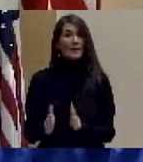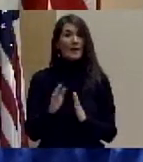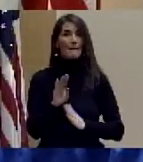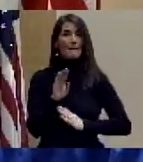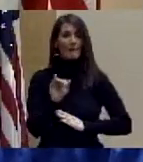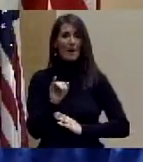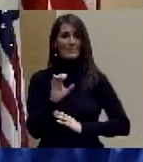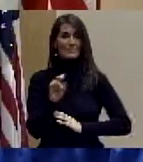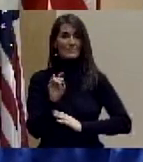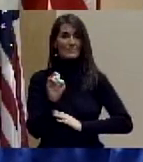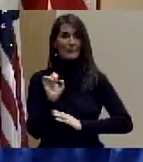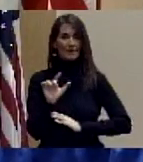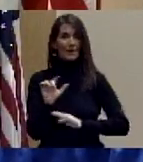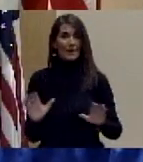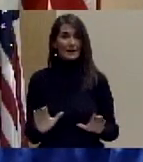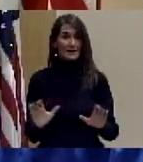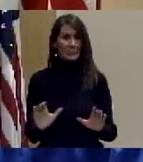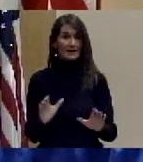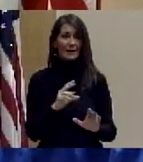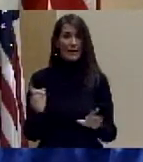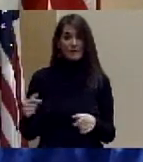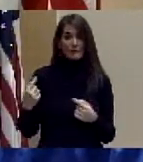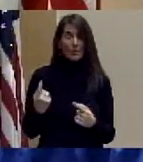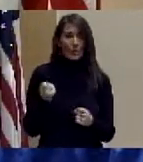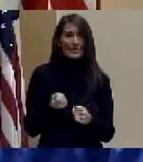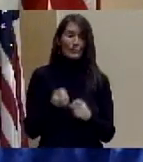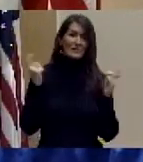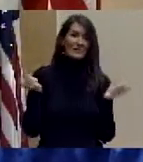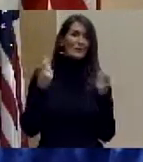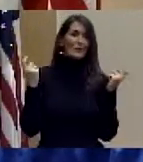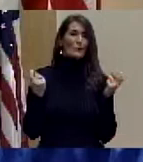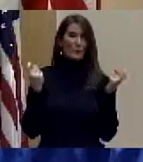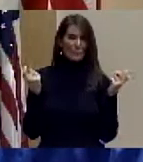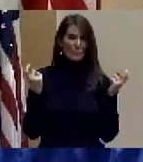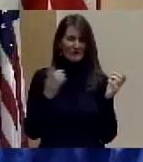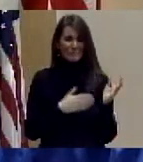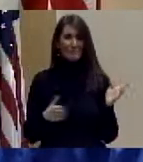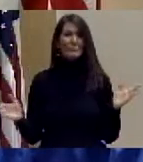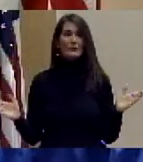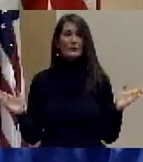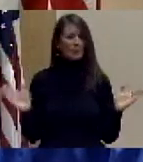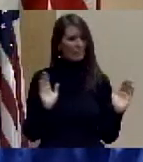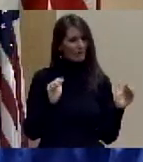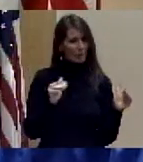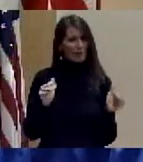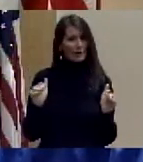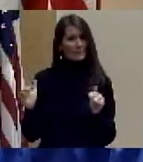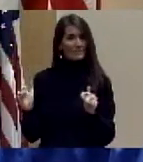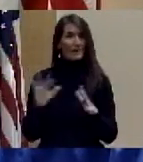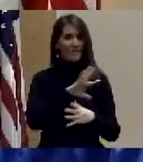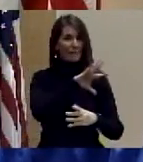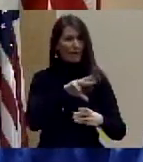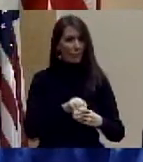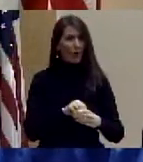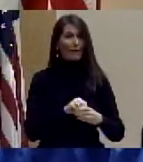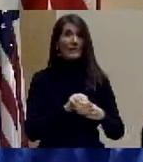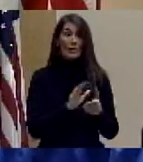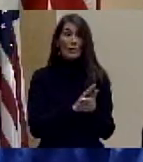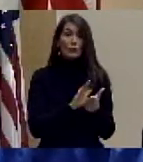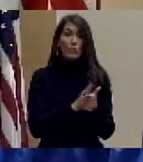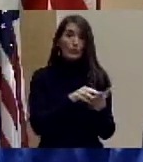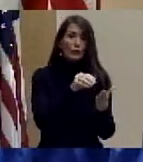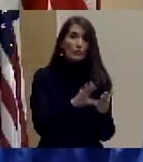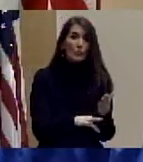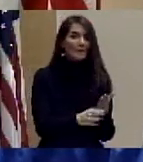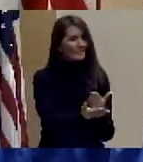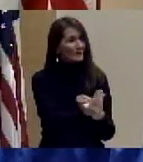bicentennial activities and throughout our year-long celebration, we focused on involving school students of Brighton in